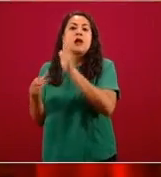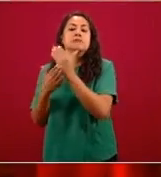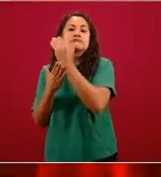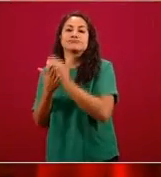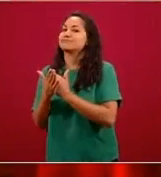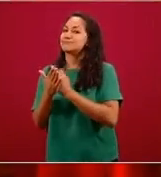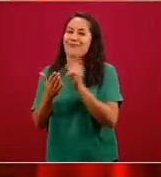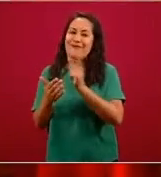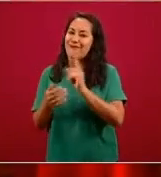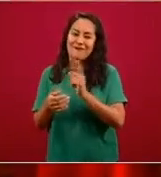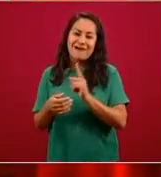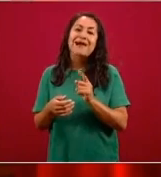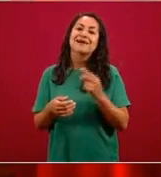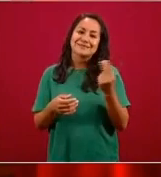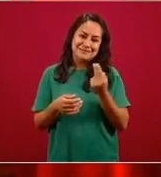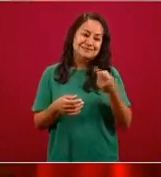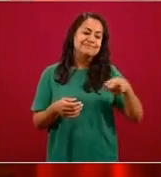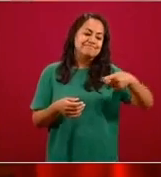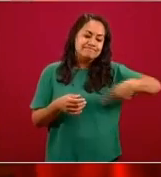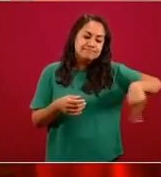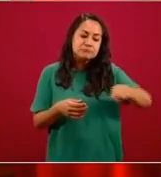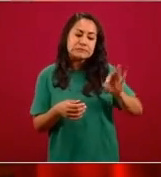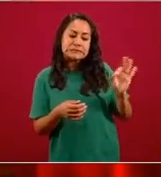the pandemic in our country.